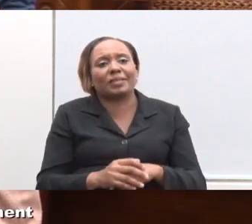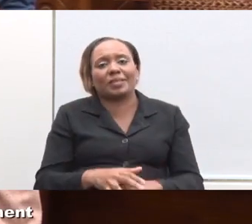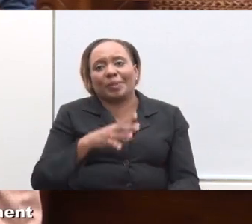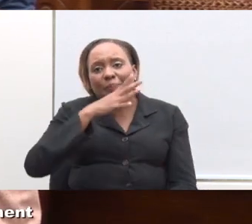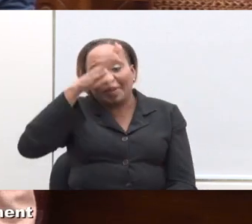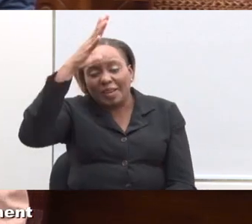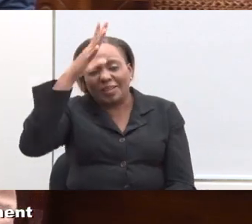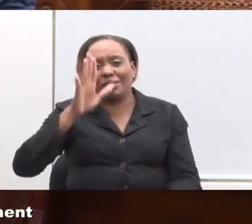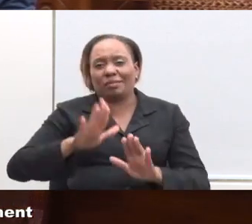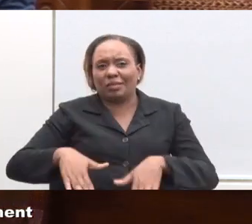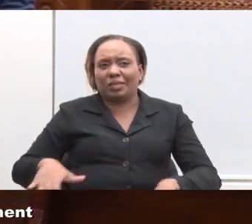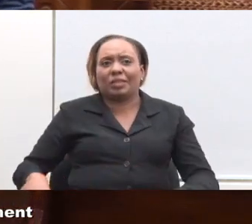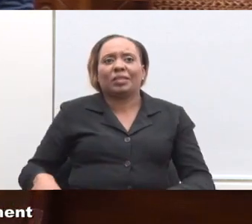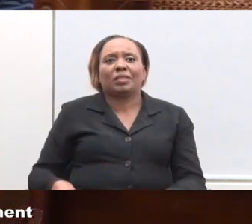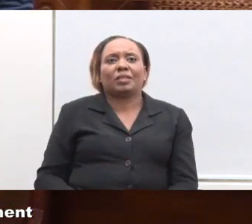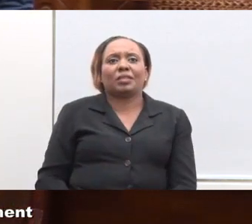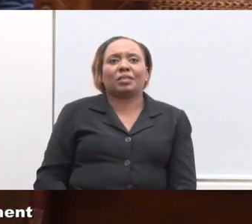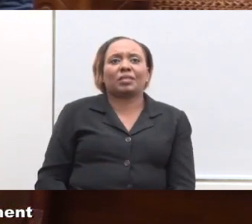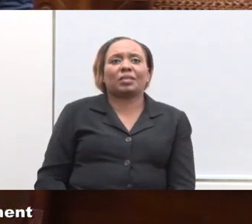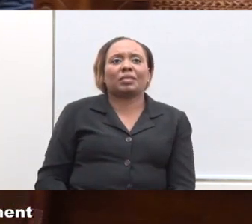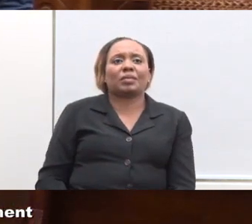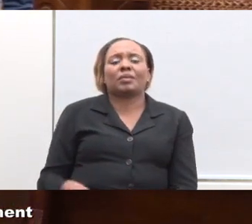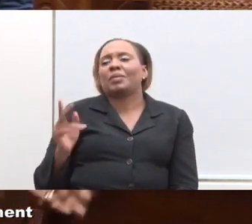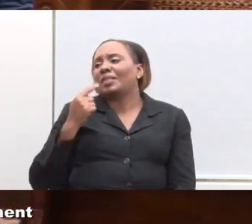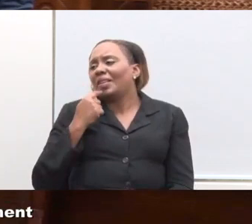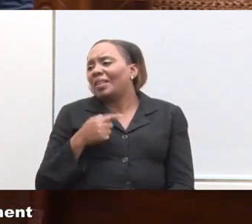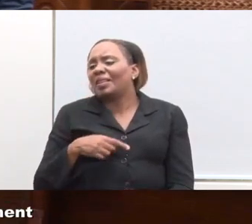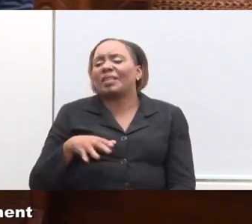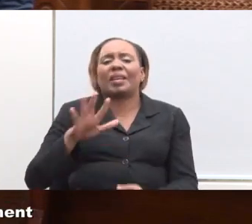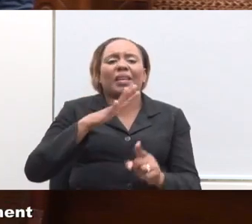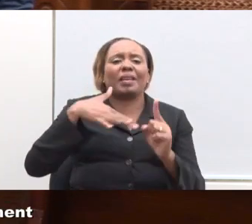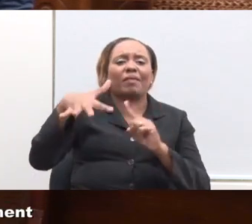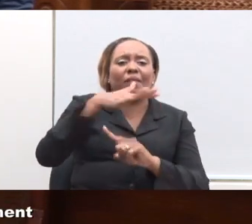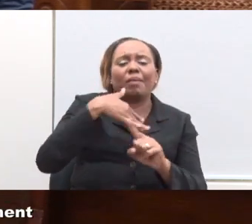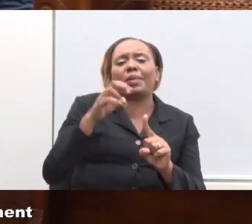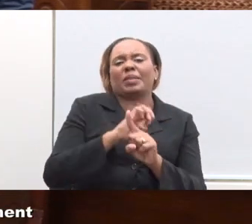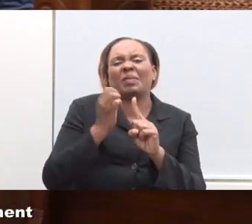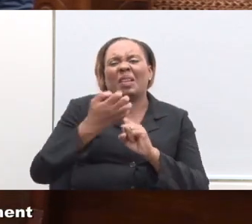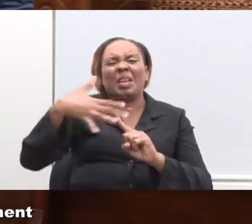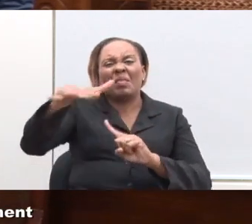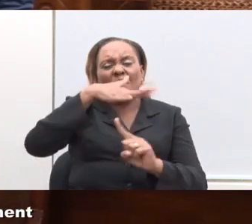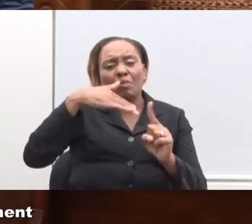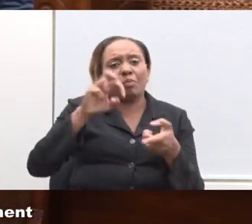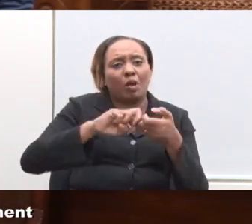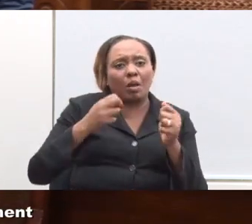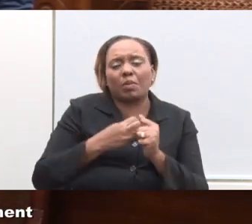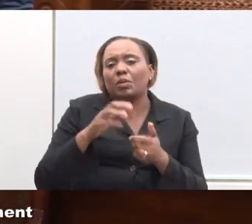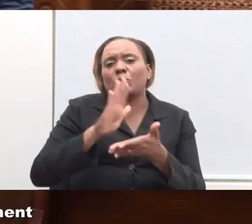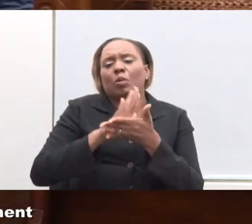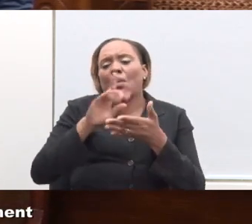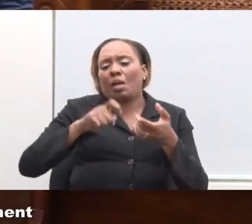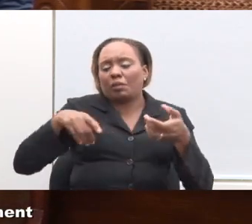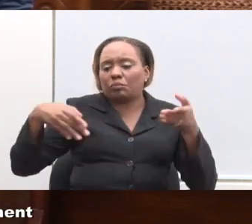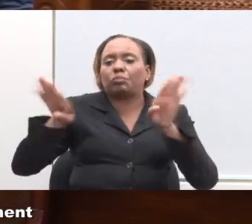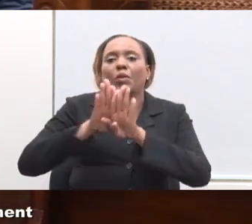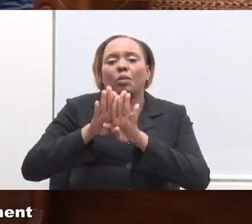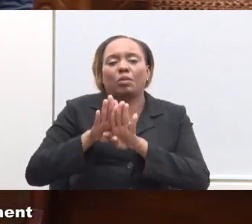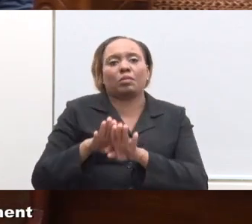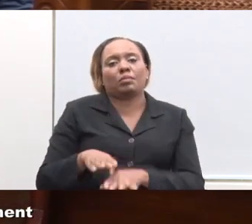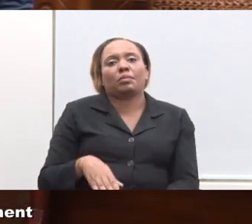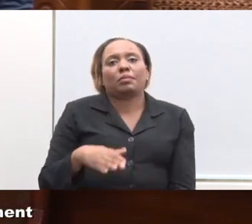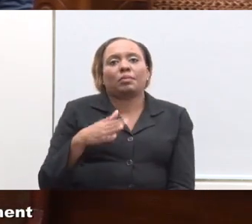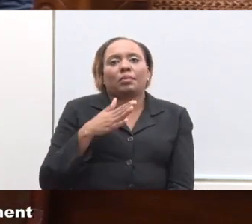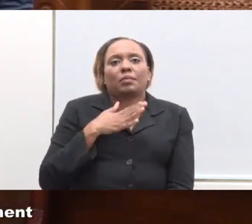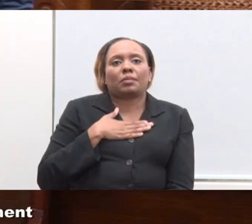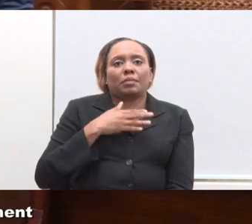we are being told that because of this environmental problem or this environmental problem, schools have to shut down. My government, in